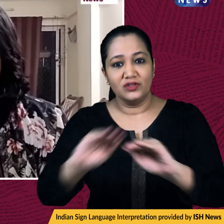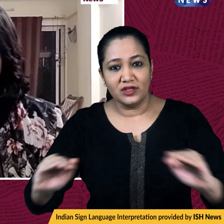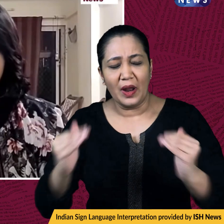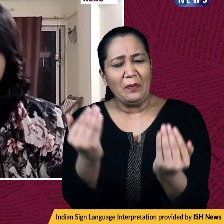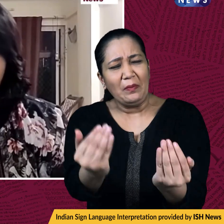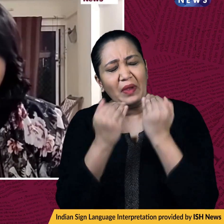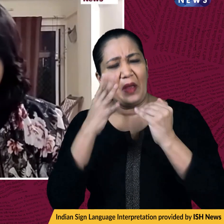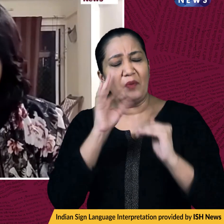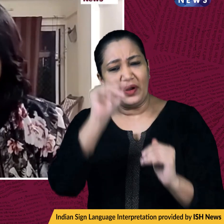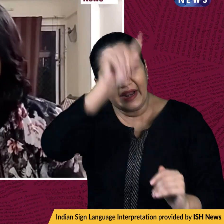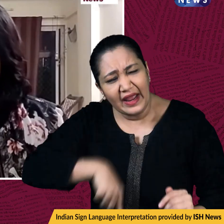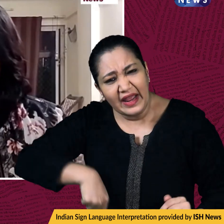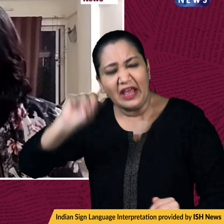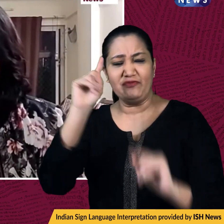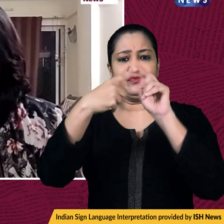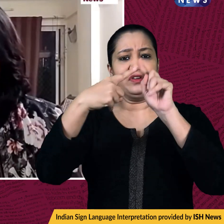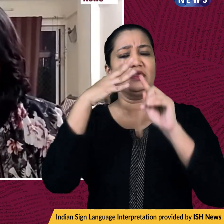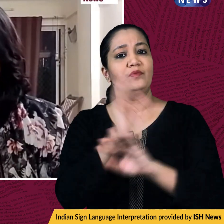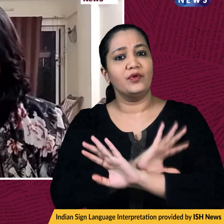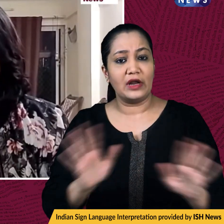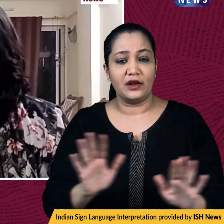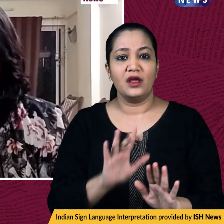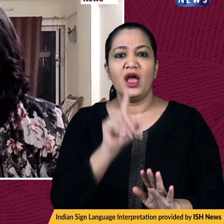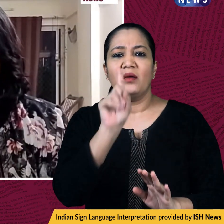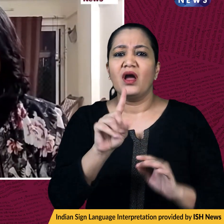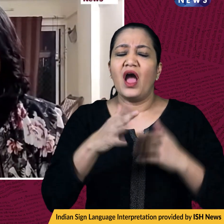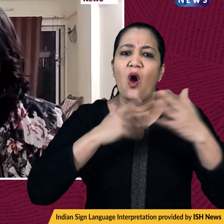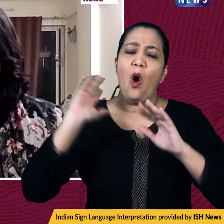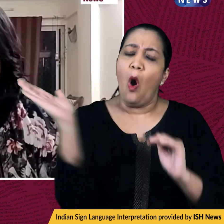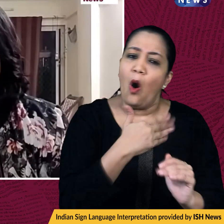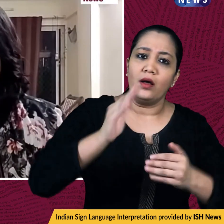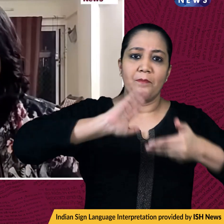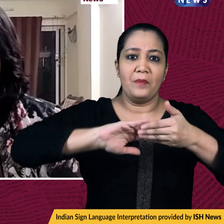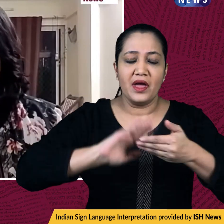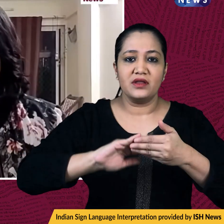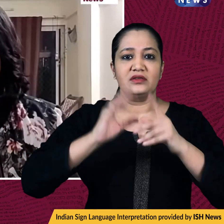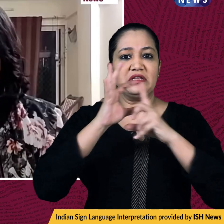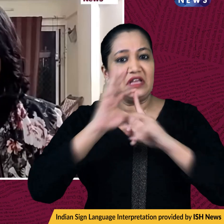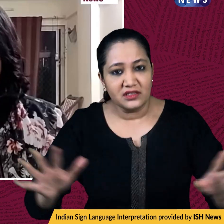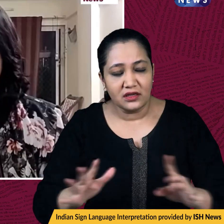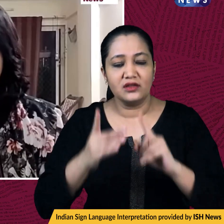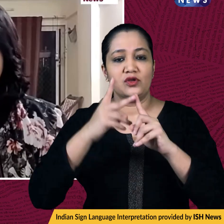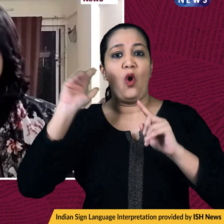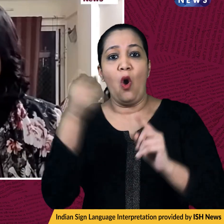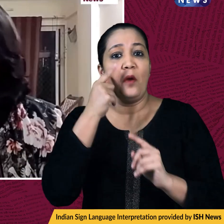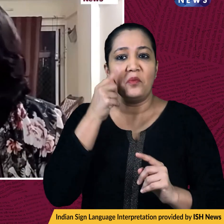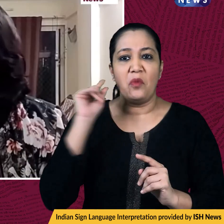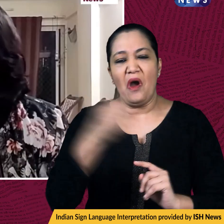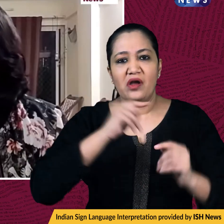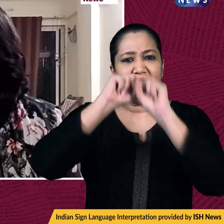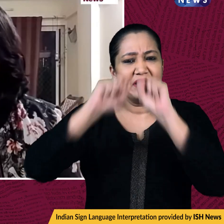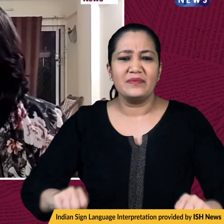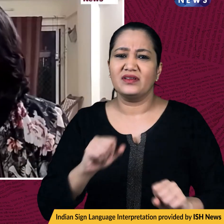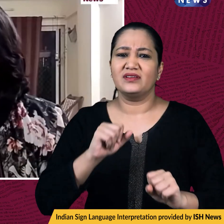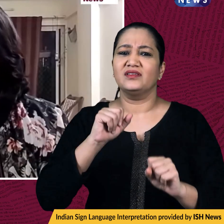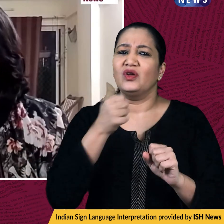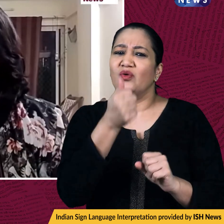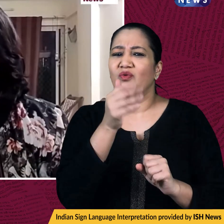is a priority for all, but condemning every marriage as violent and every man as a rapist is not